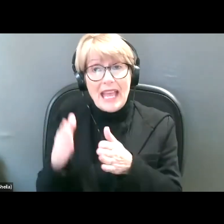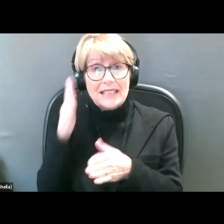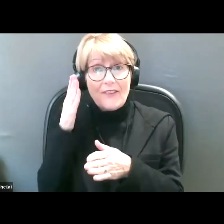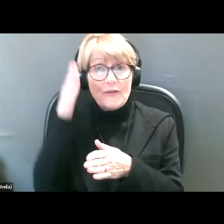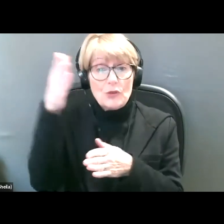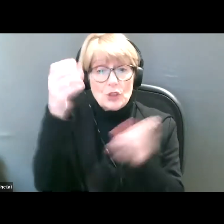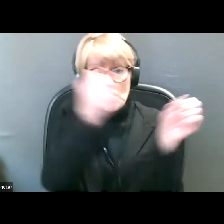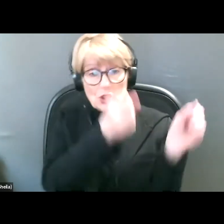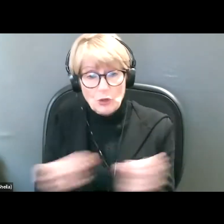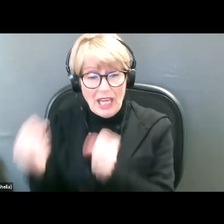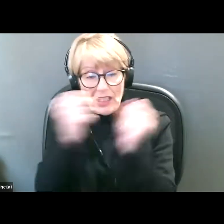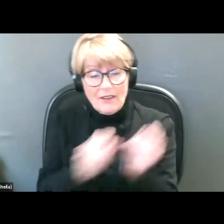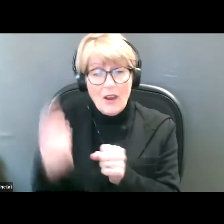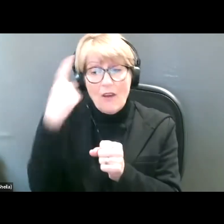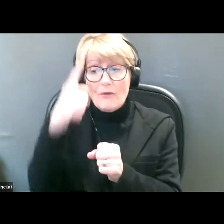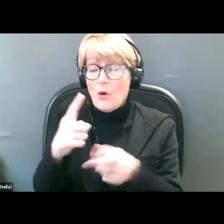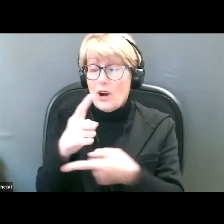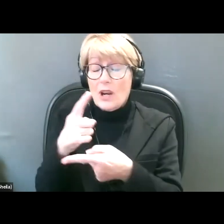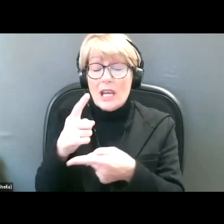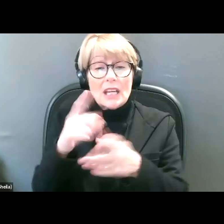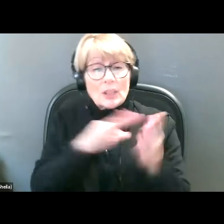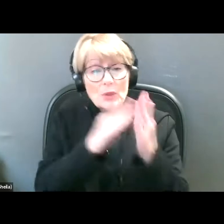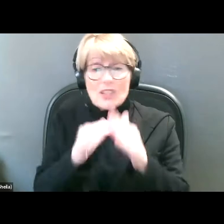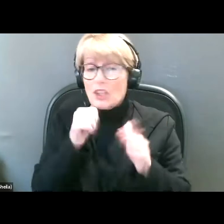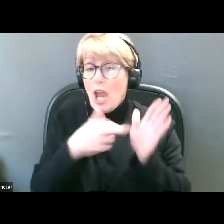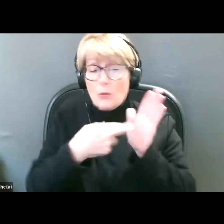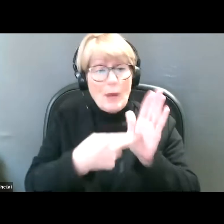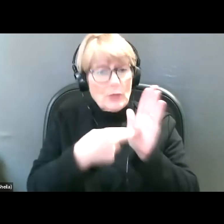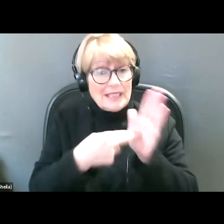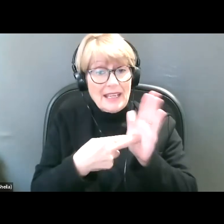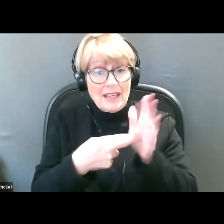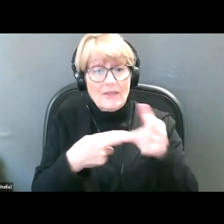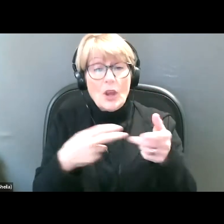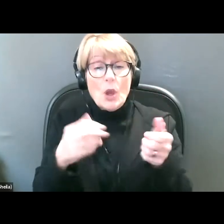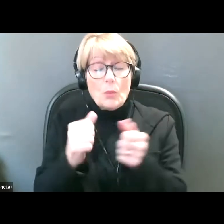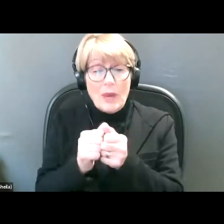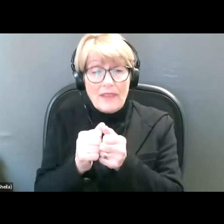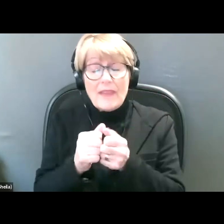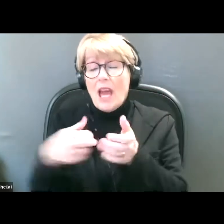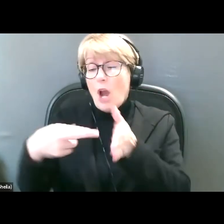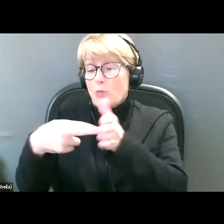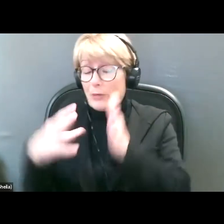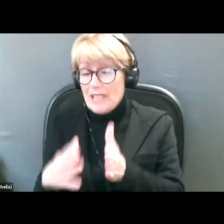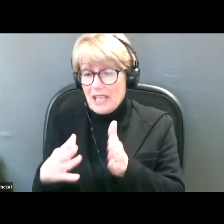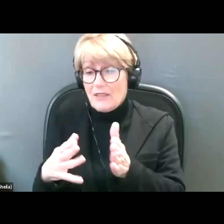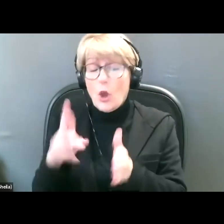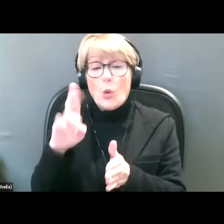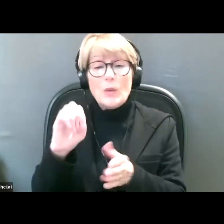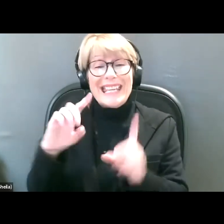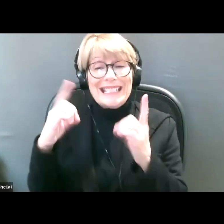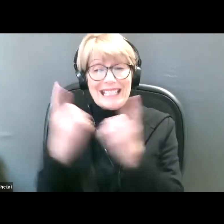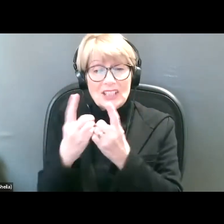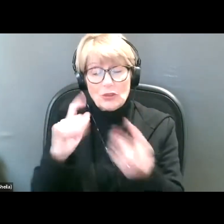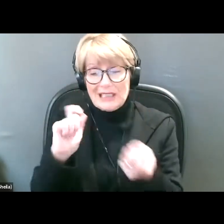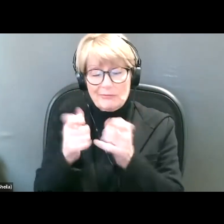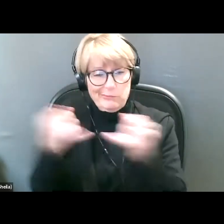support underrepresented communities across the country with the Representable redistricting tool. A senior in the